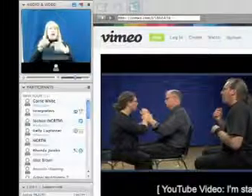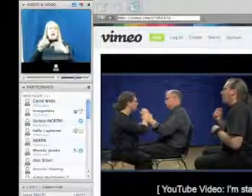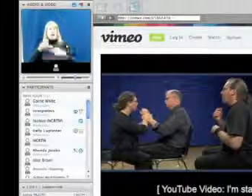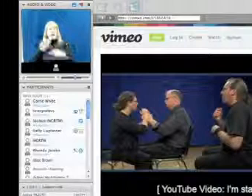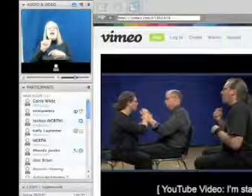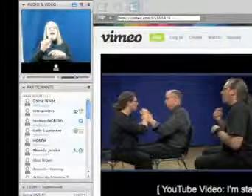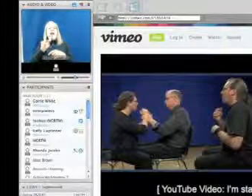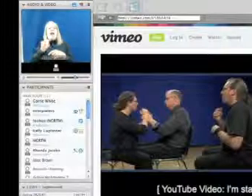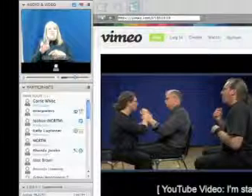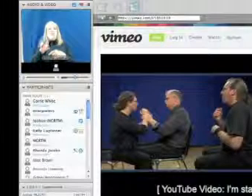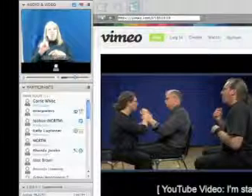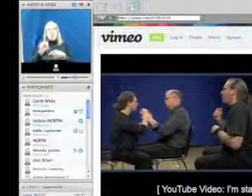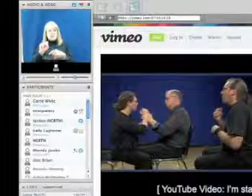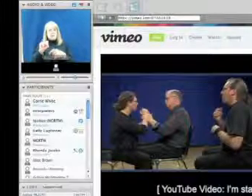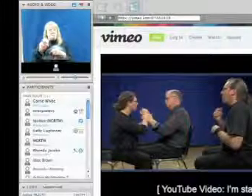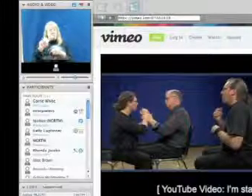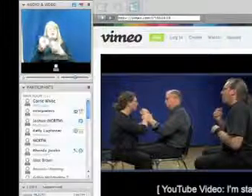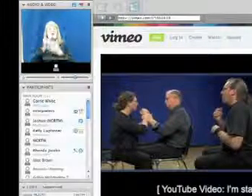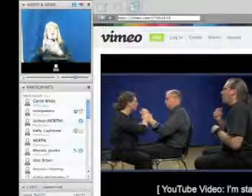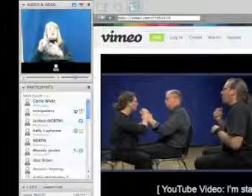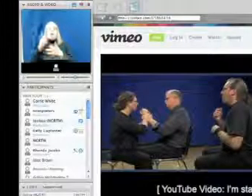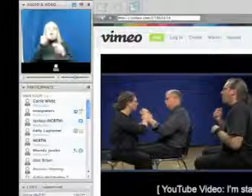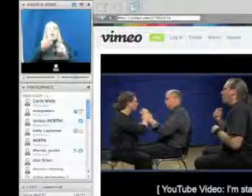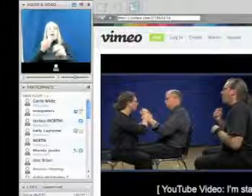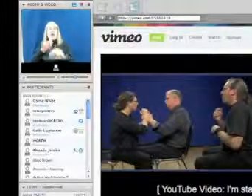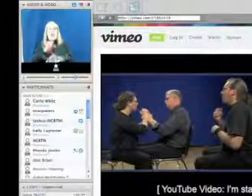at 1:48.